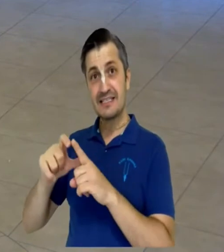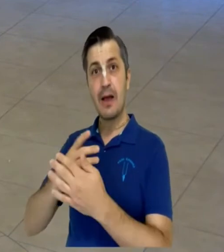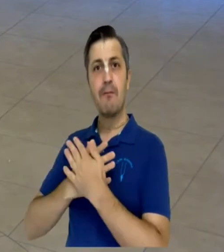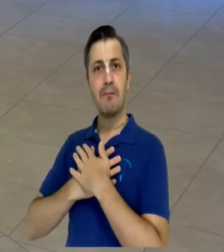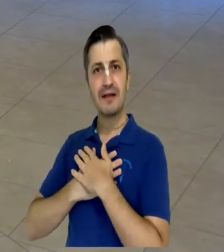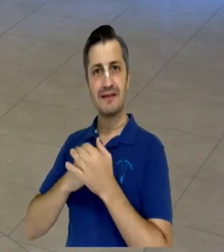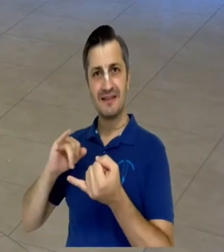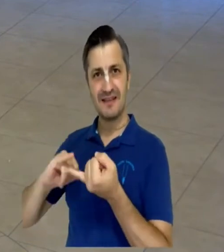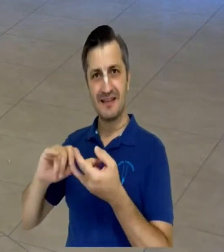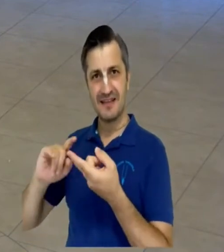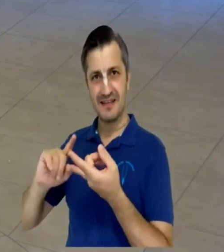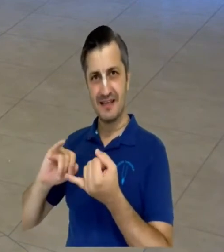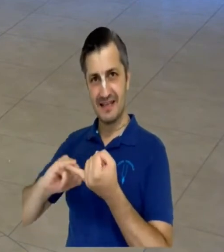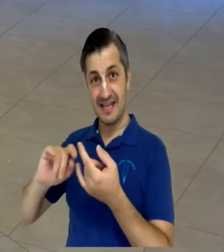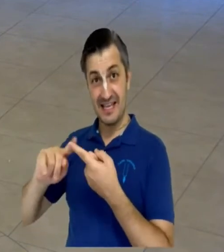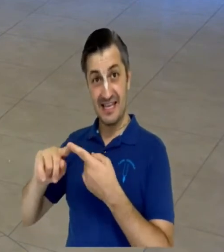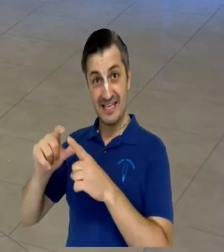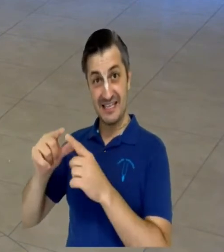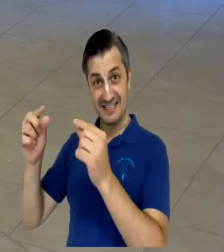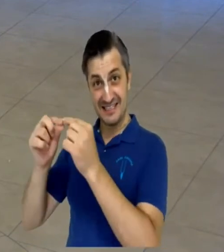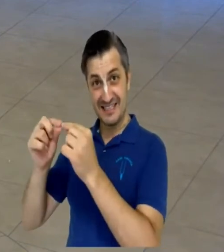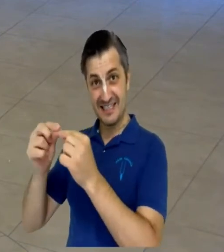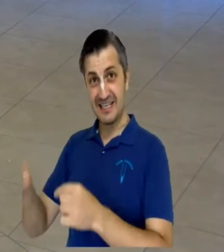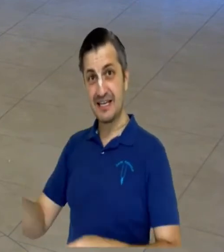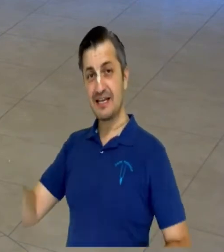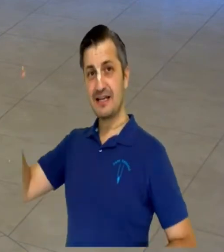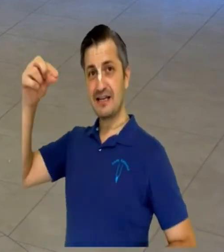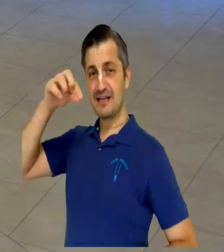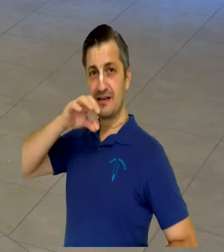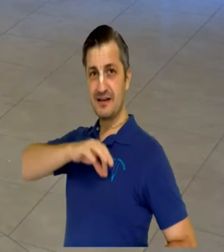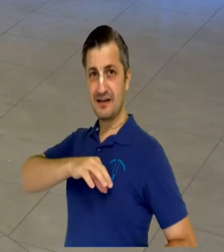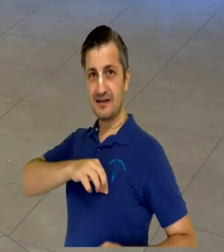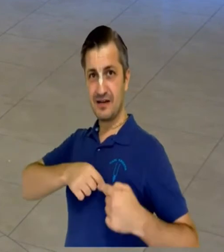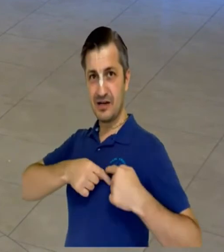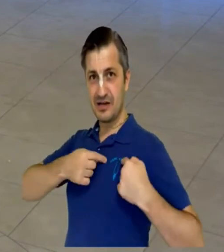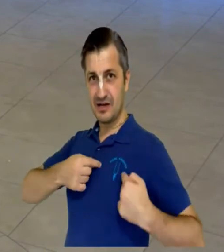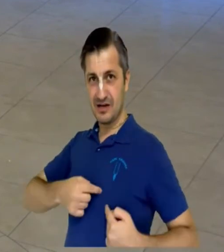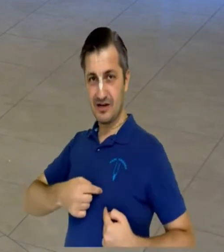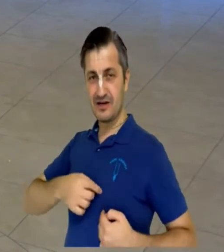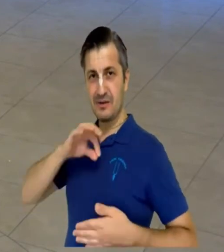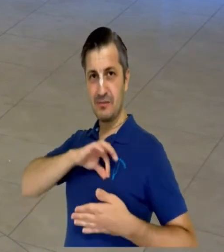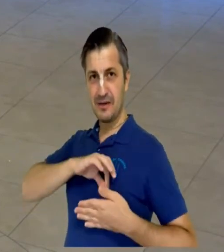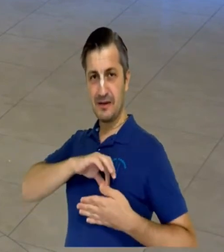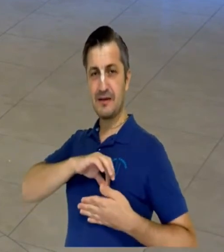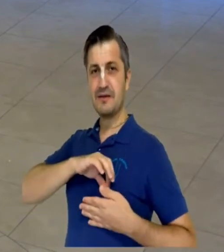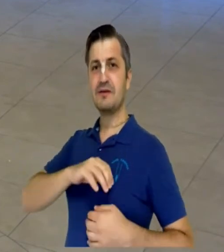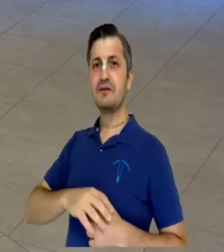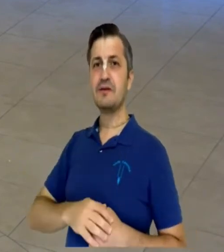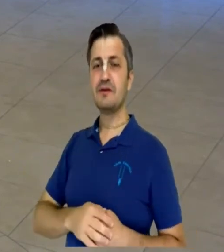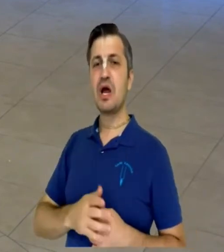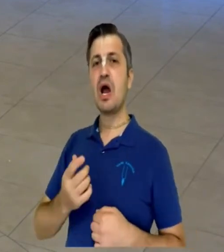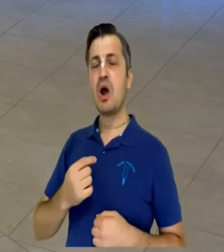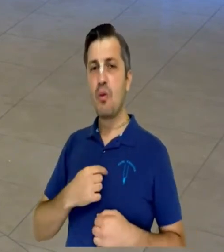we actually make a conscious decision to start with the